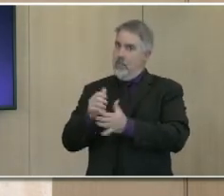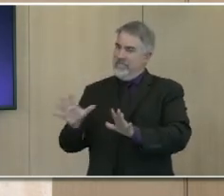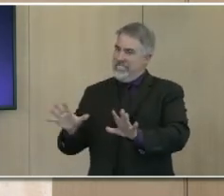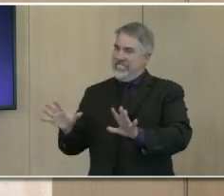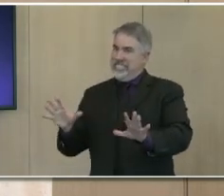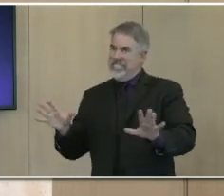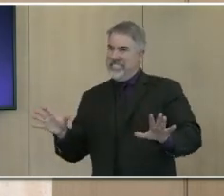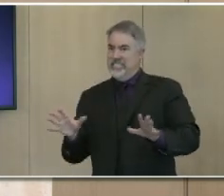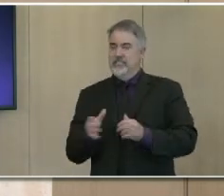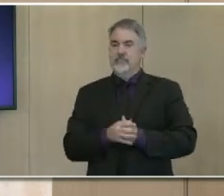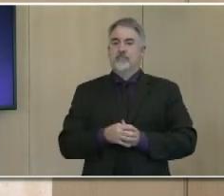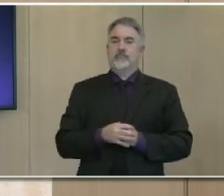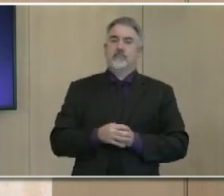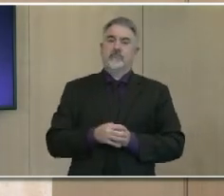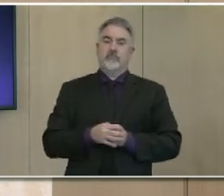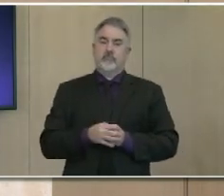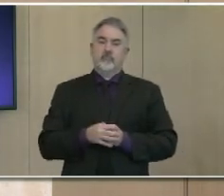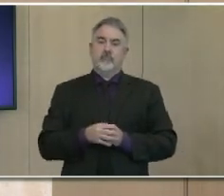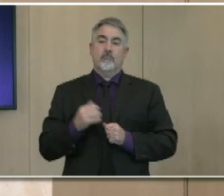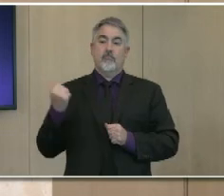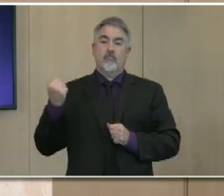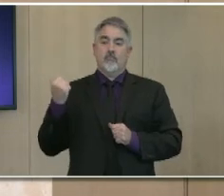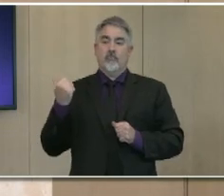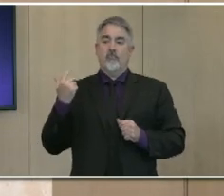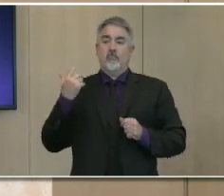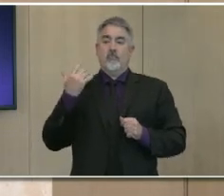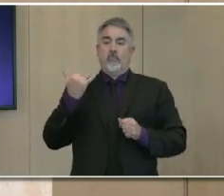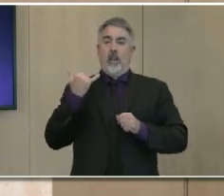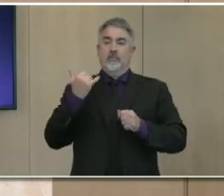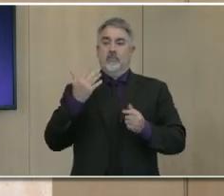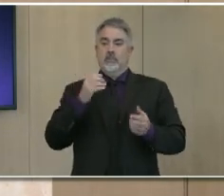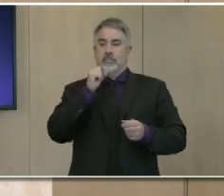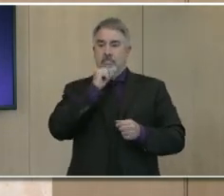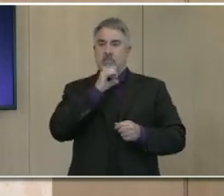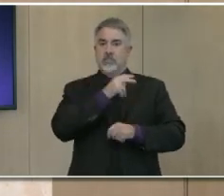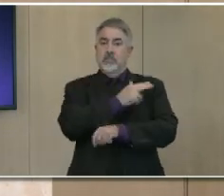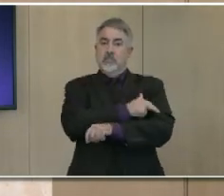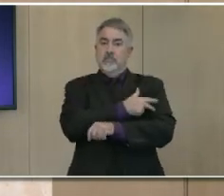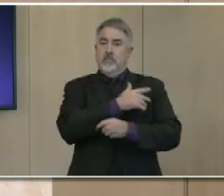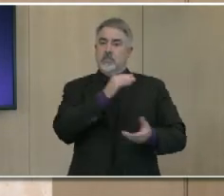and thereby decreasing hospitalizations and death.